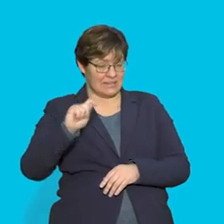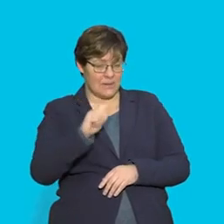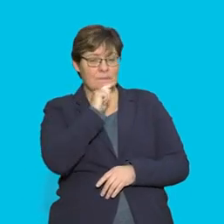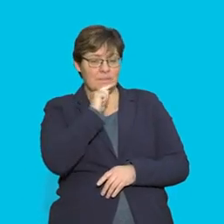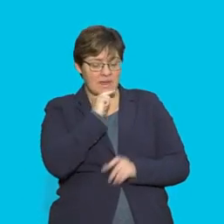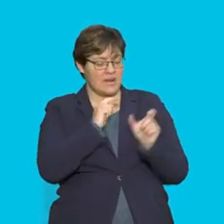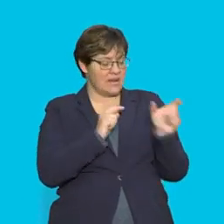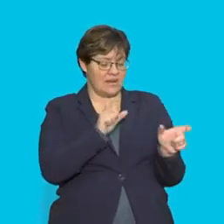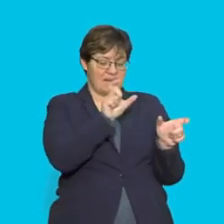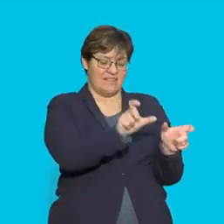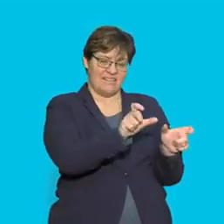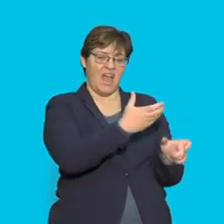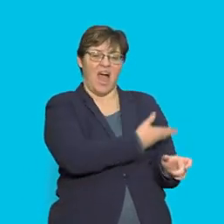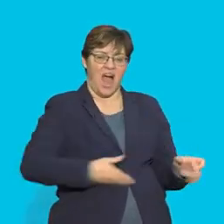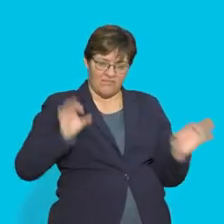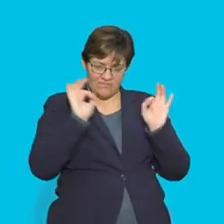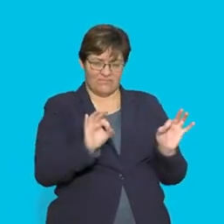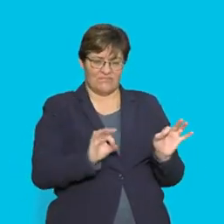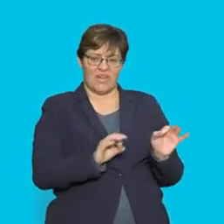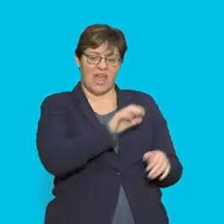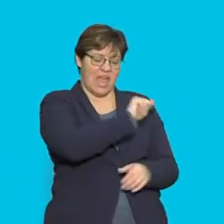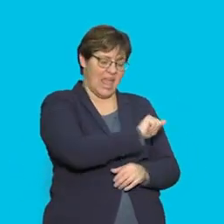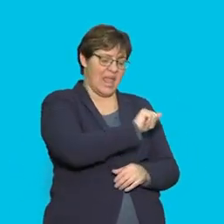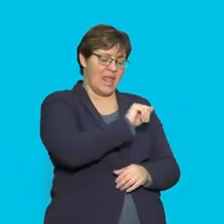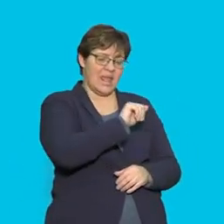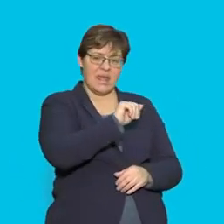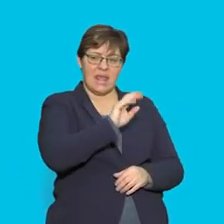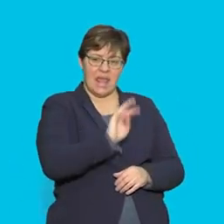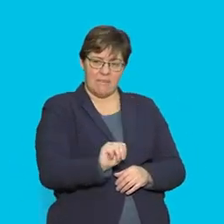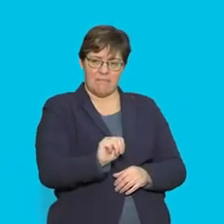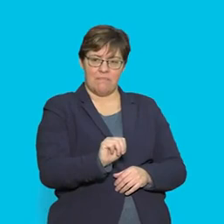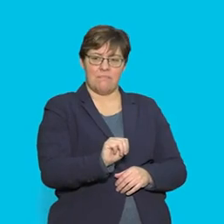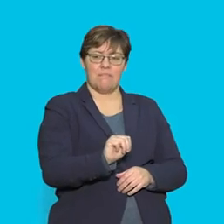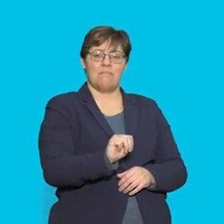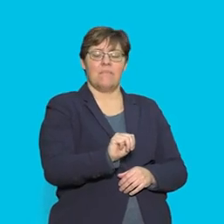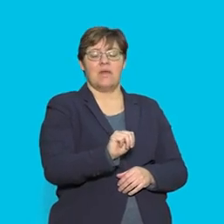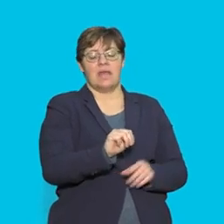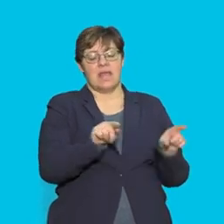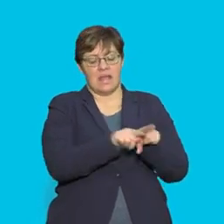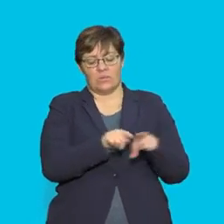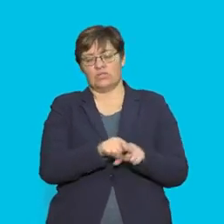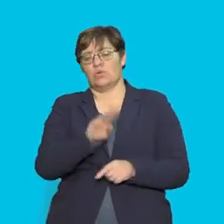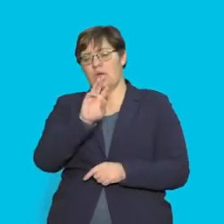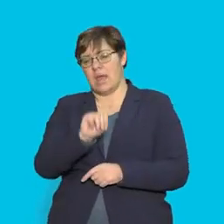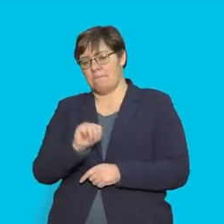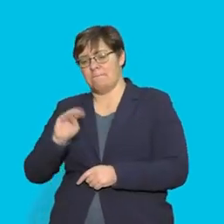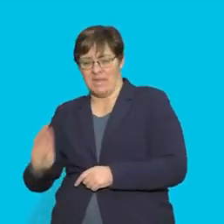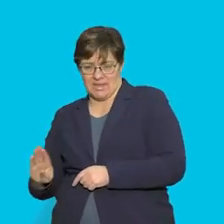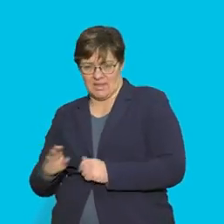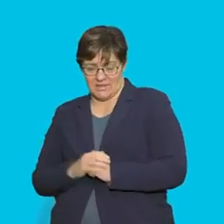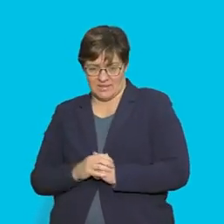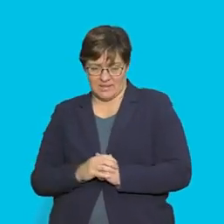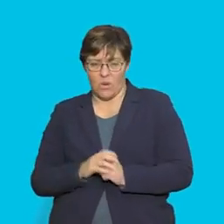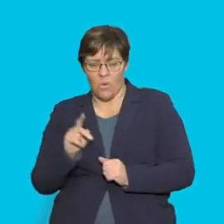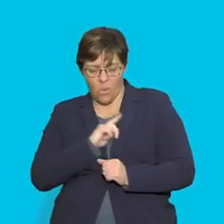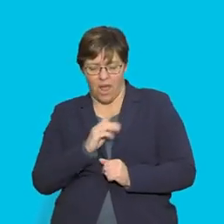AB being bisected here, it will make it to be AM, let's call this M, is equals to MB, right?